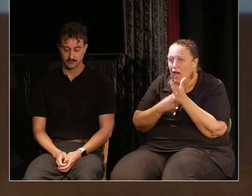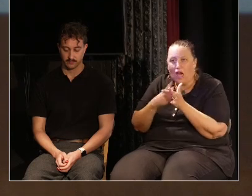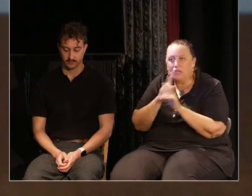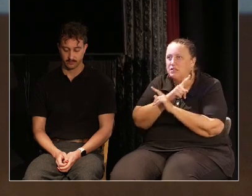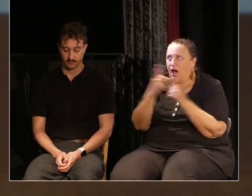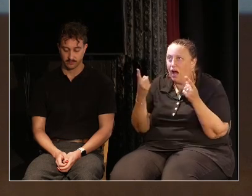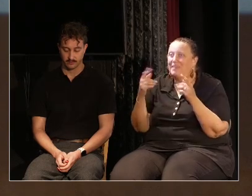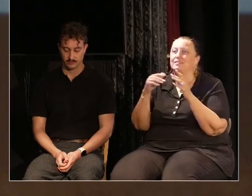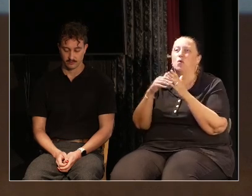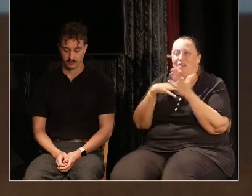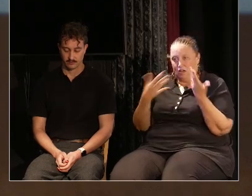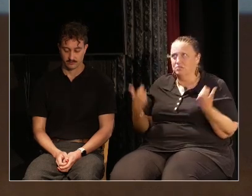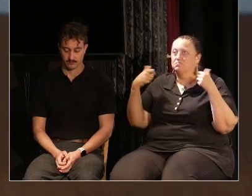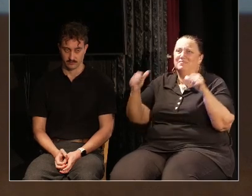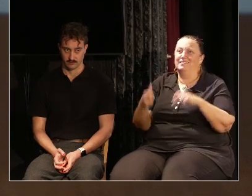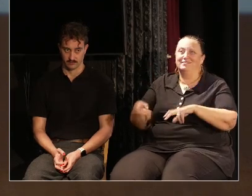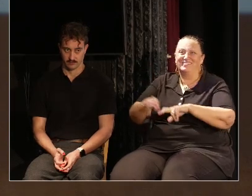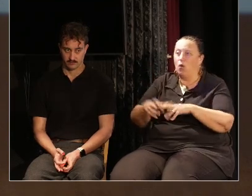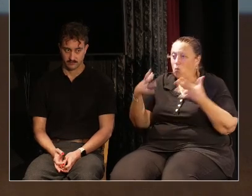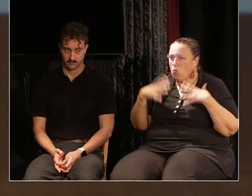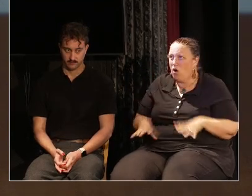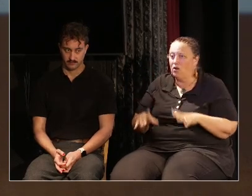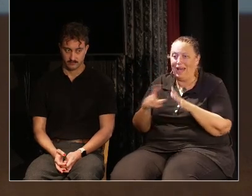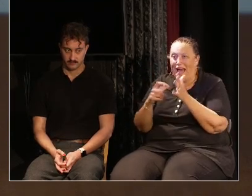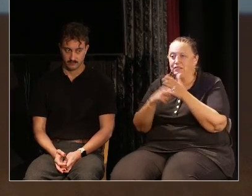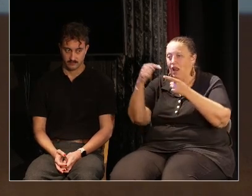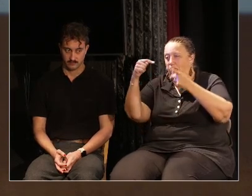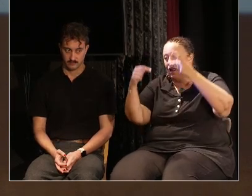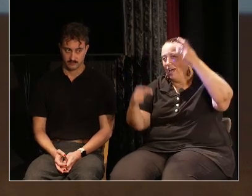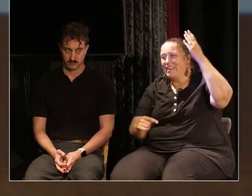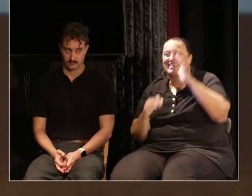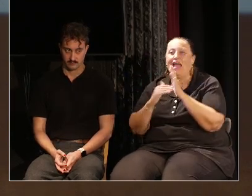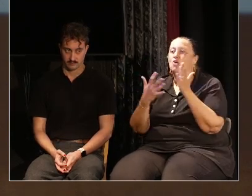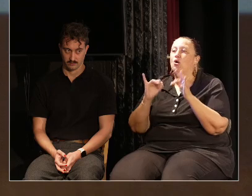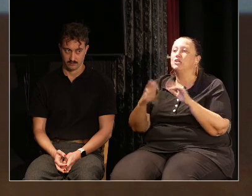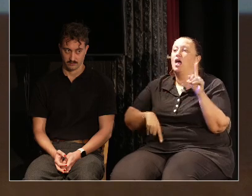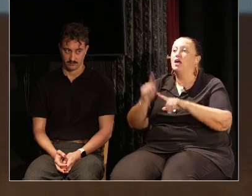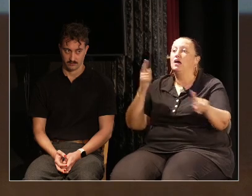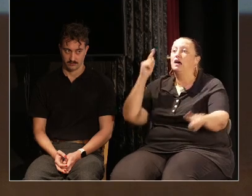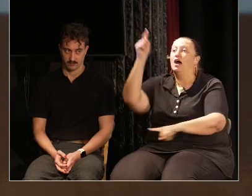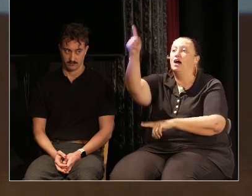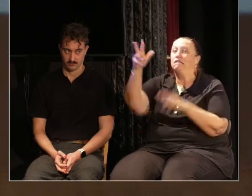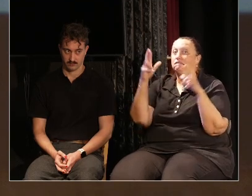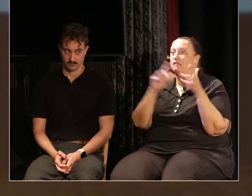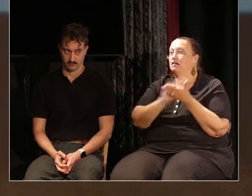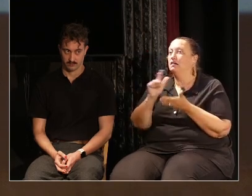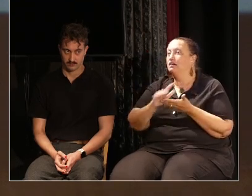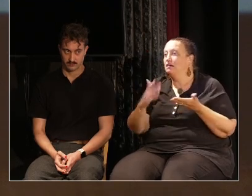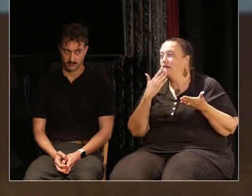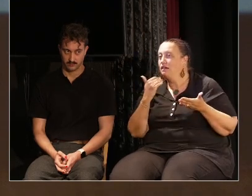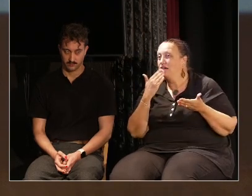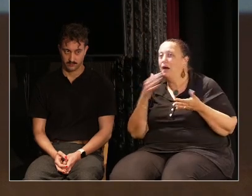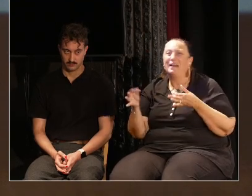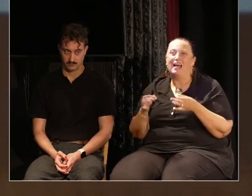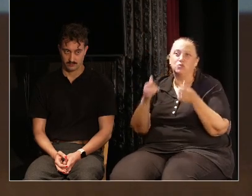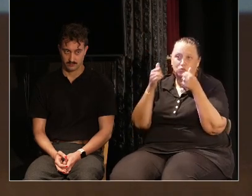already need that we should be acting on now and not just kicking it into the long grass. So I think the plan is good, the plan is welcome, and we should keep